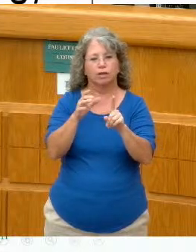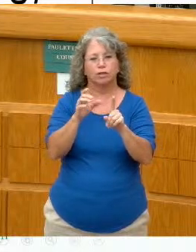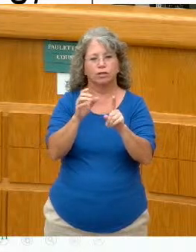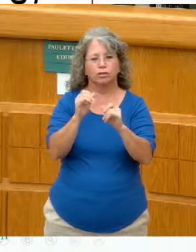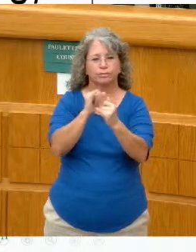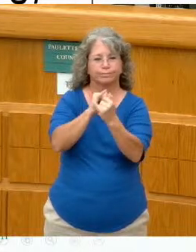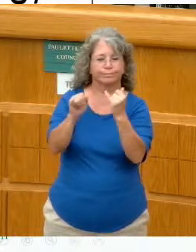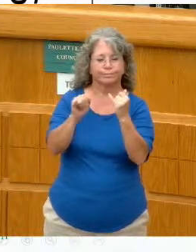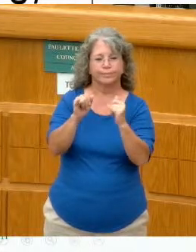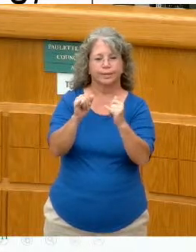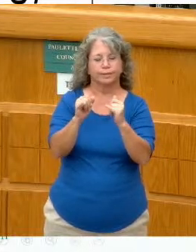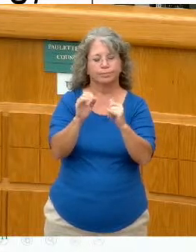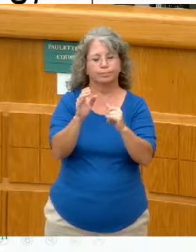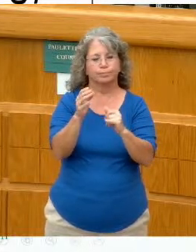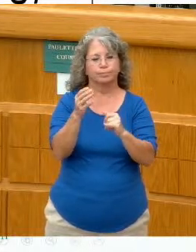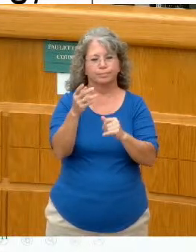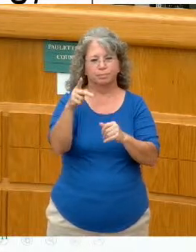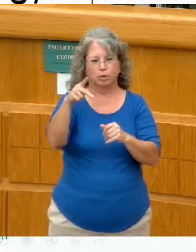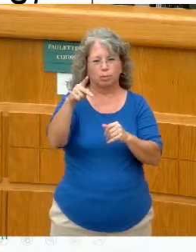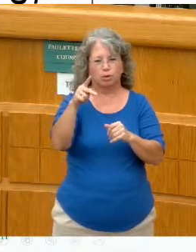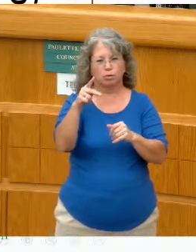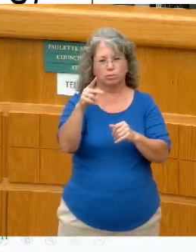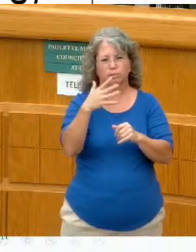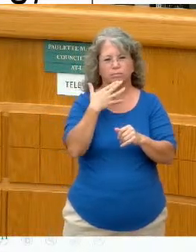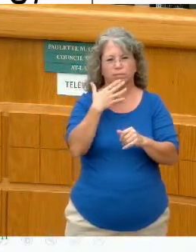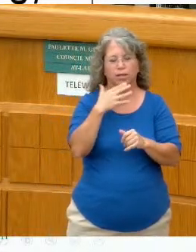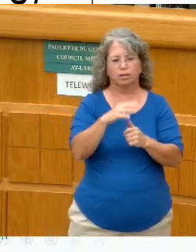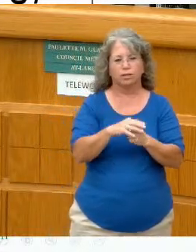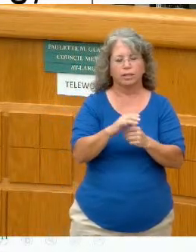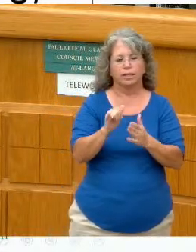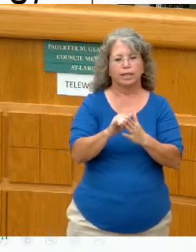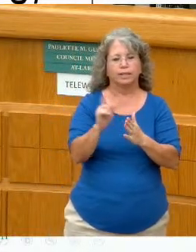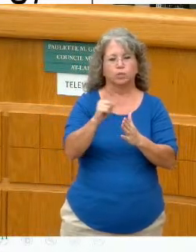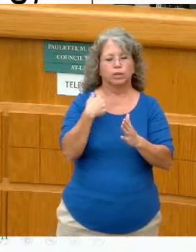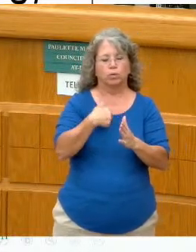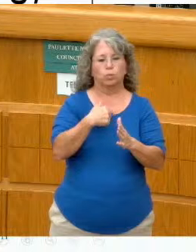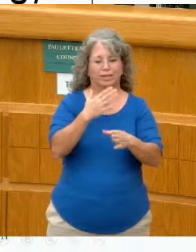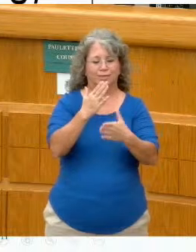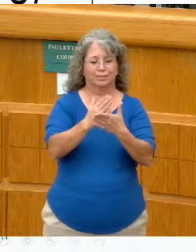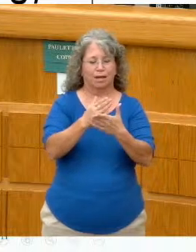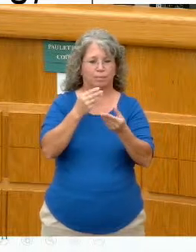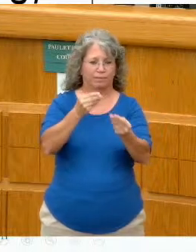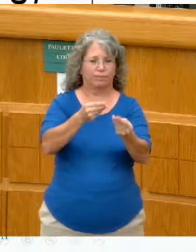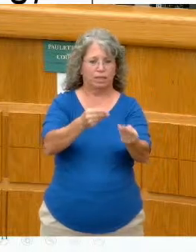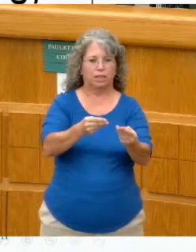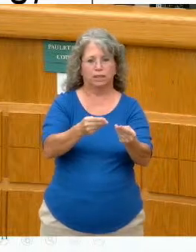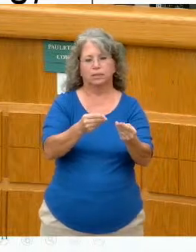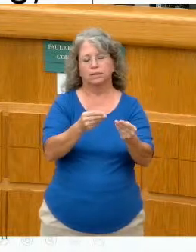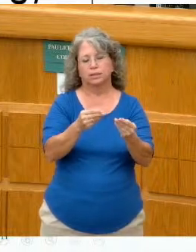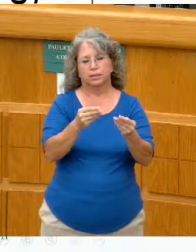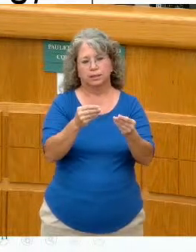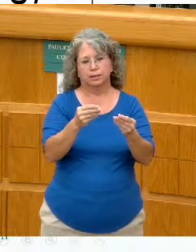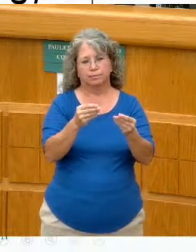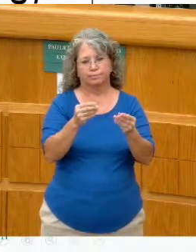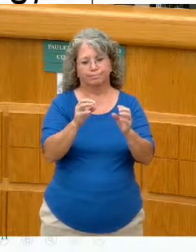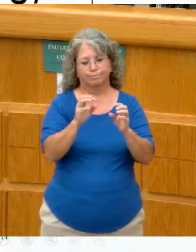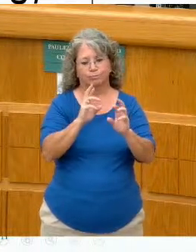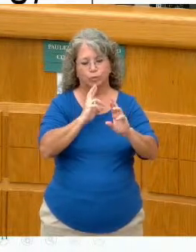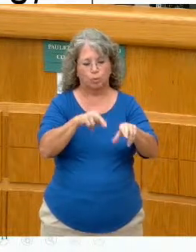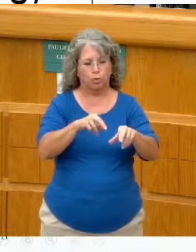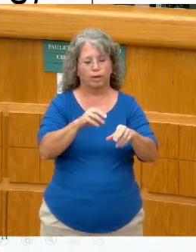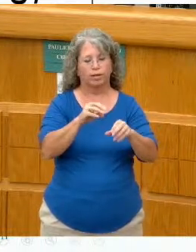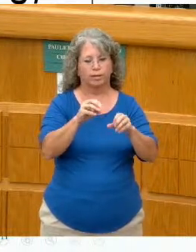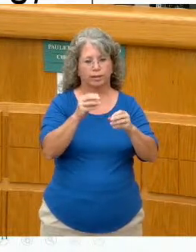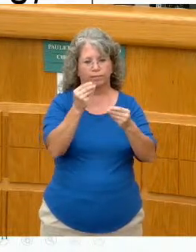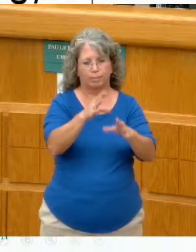we stop feeding data into the model from fatalities. And these drop down because not all the death certificates have been counted